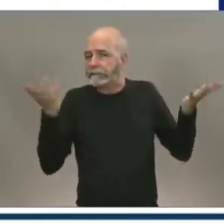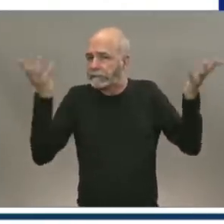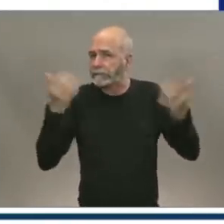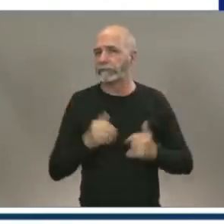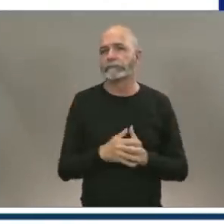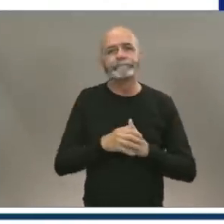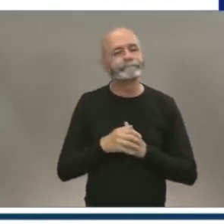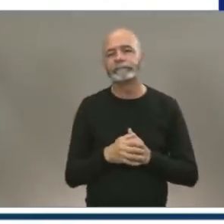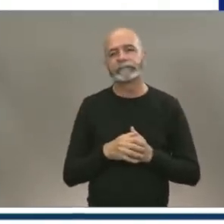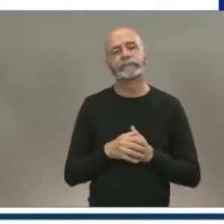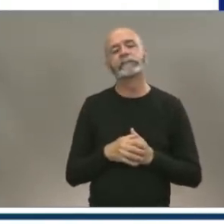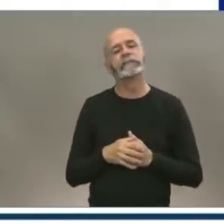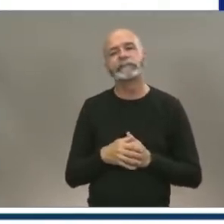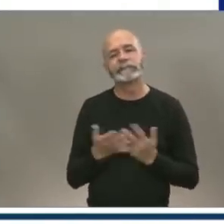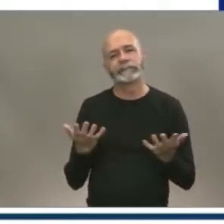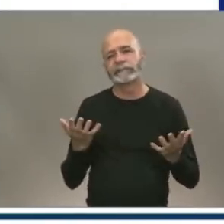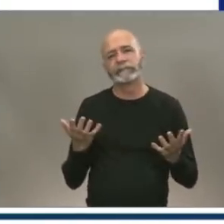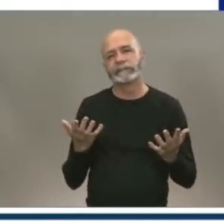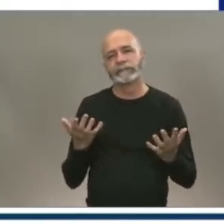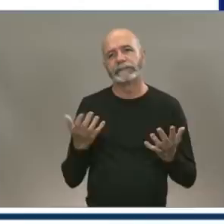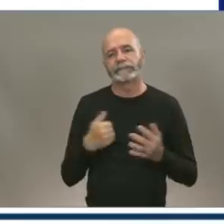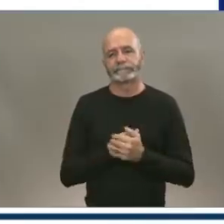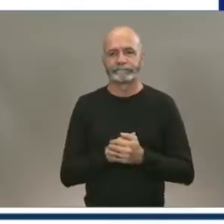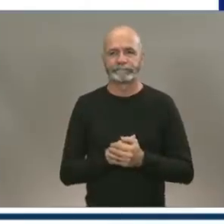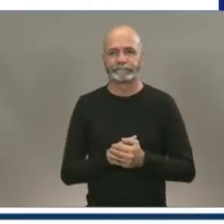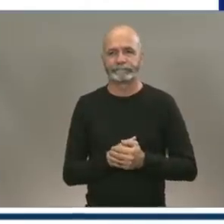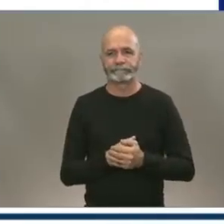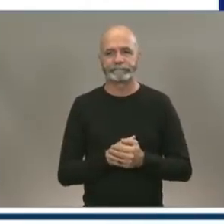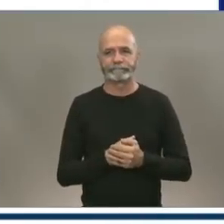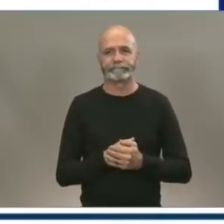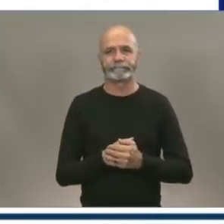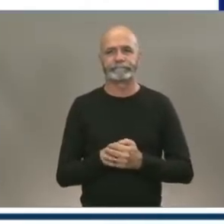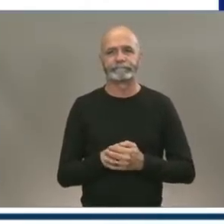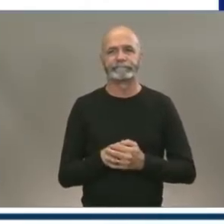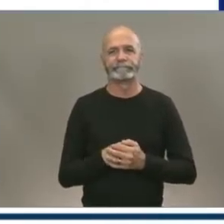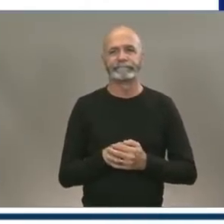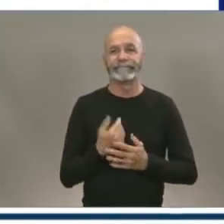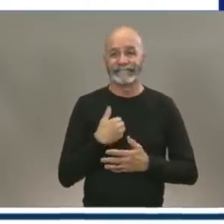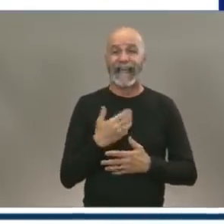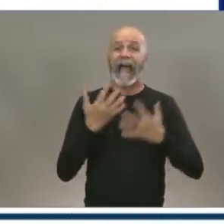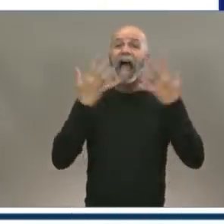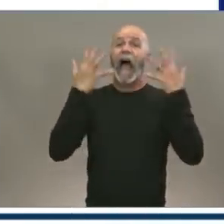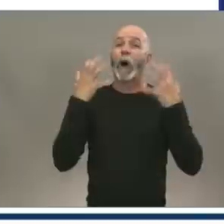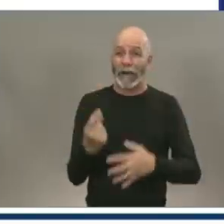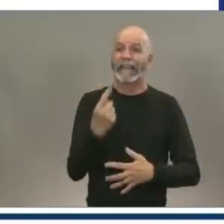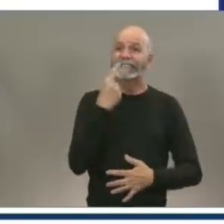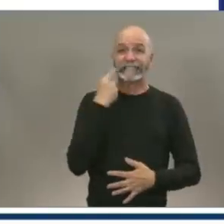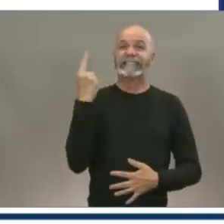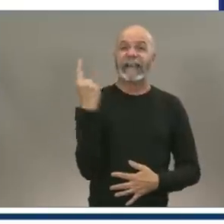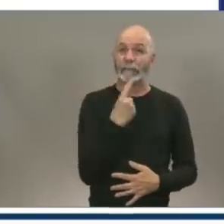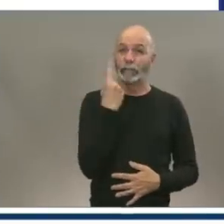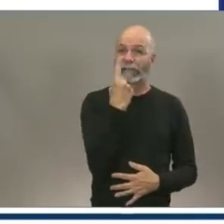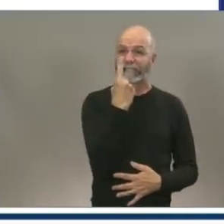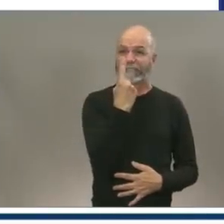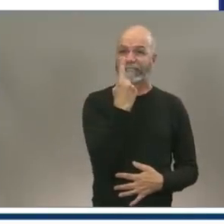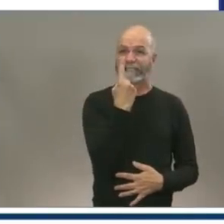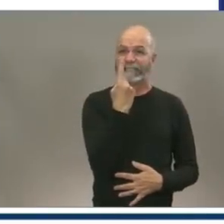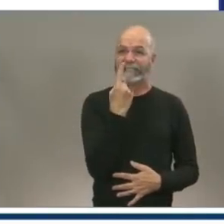really don't have. I do have the word that I'd like to use, but I can't use it in this form. We'll take one final question.